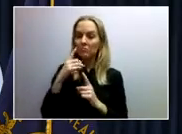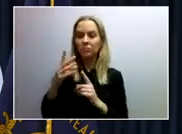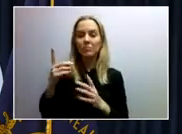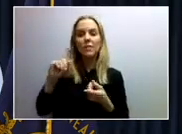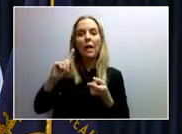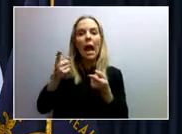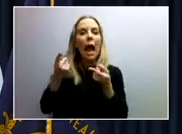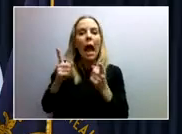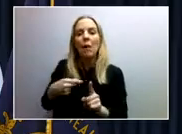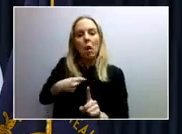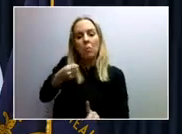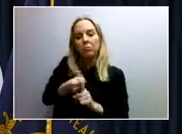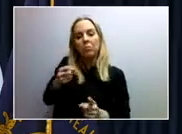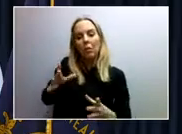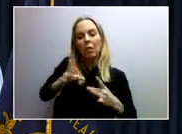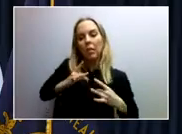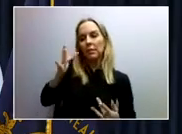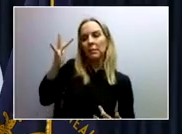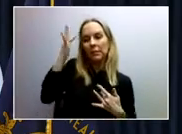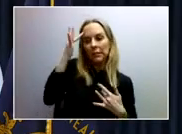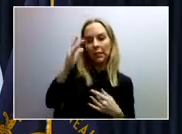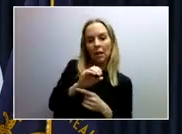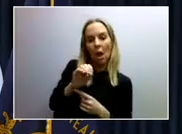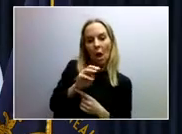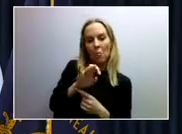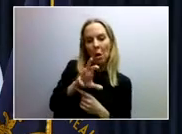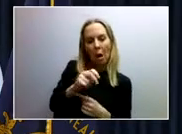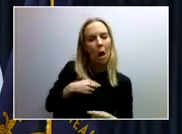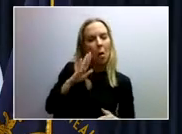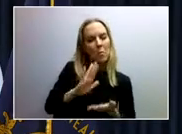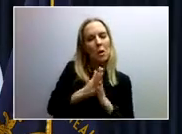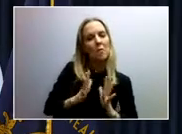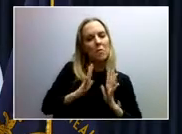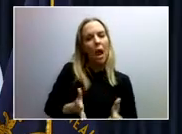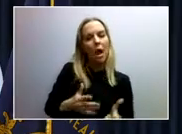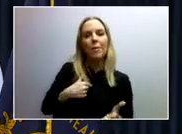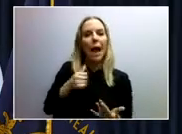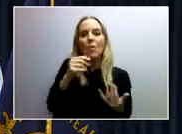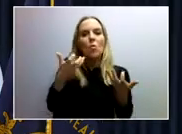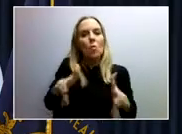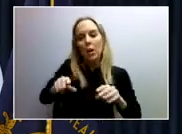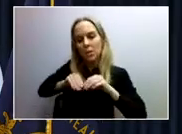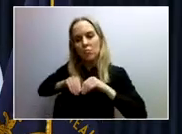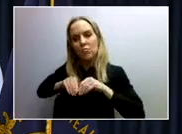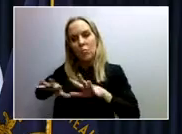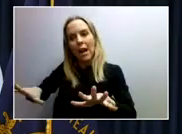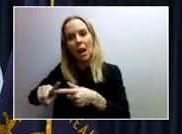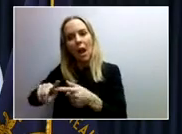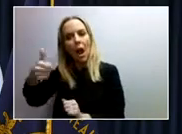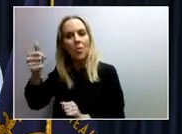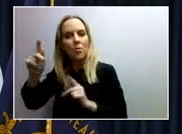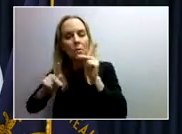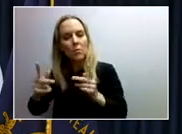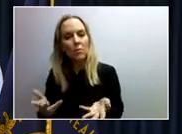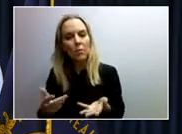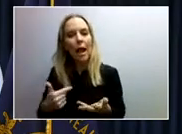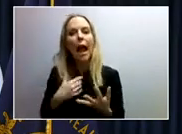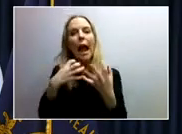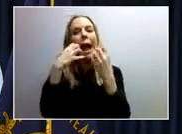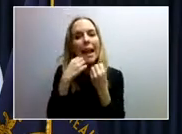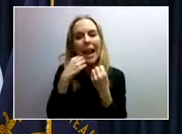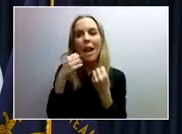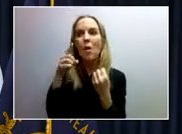I don't want to spread it to other people who might not be. I care more about people even that I haven't met